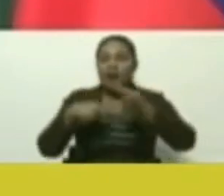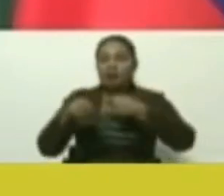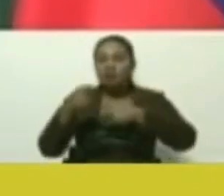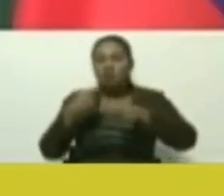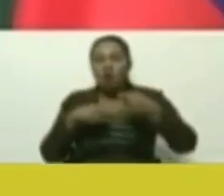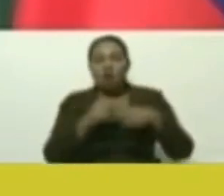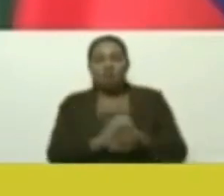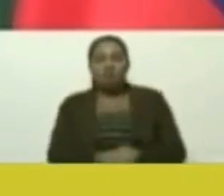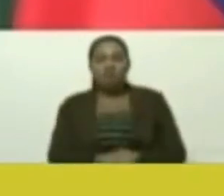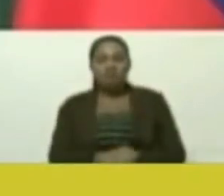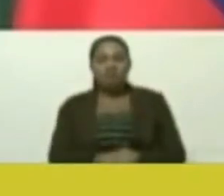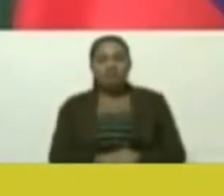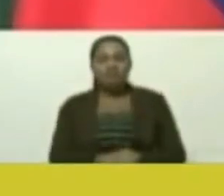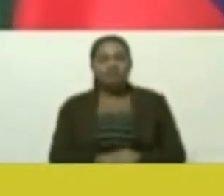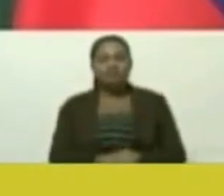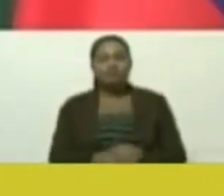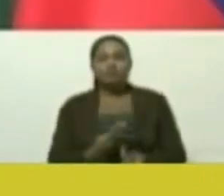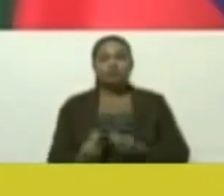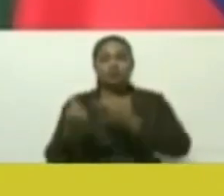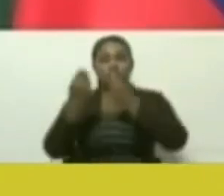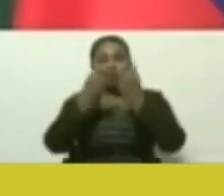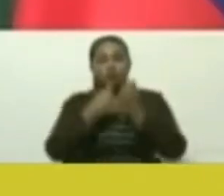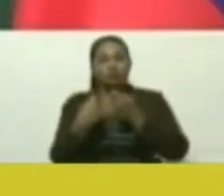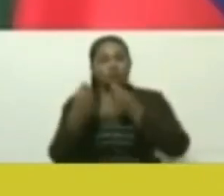the uneconomic growth